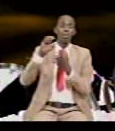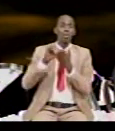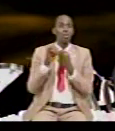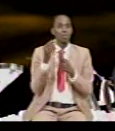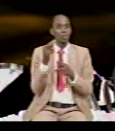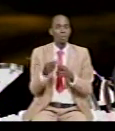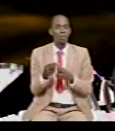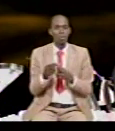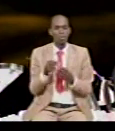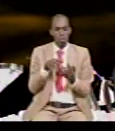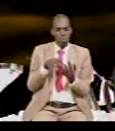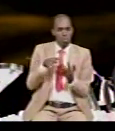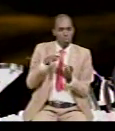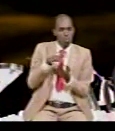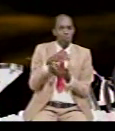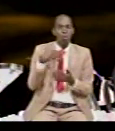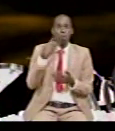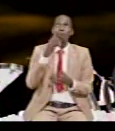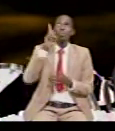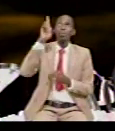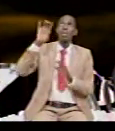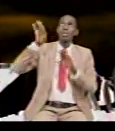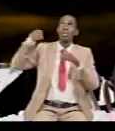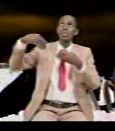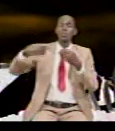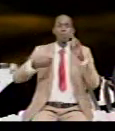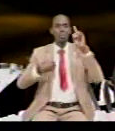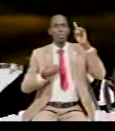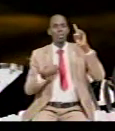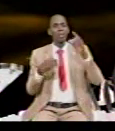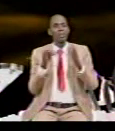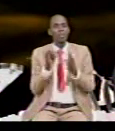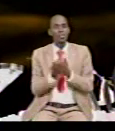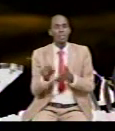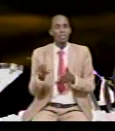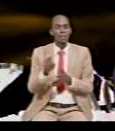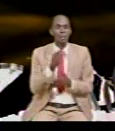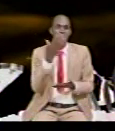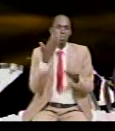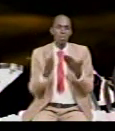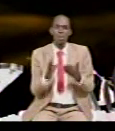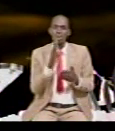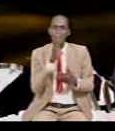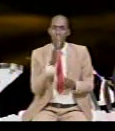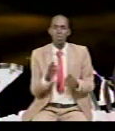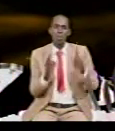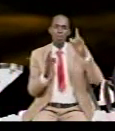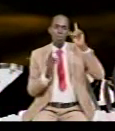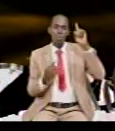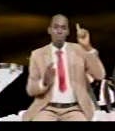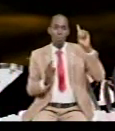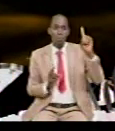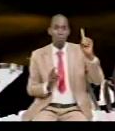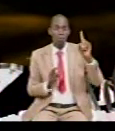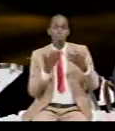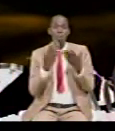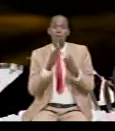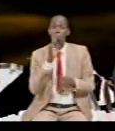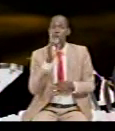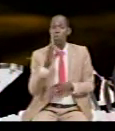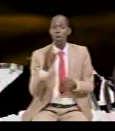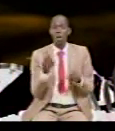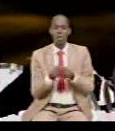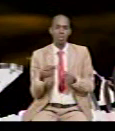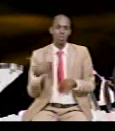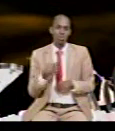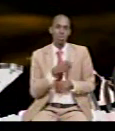keep through thine own name, those whom thou hast given me, that they may be one as we are one. Keep through